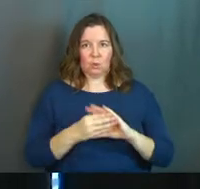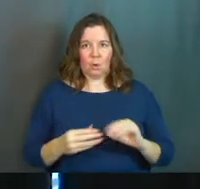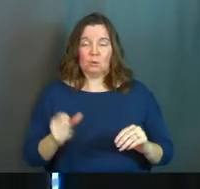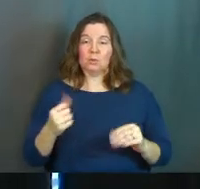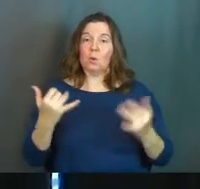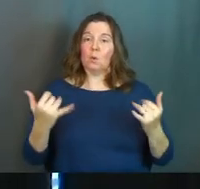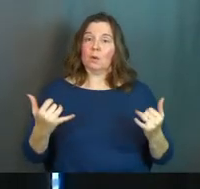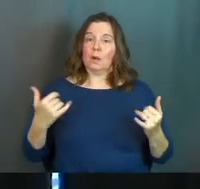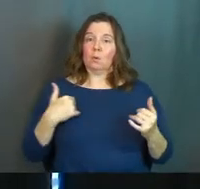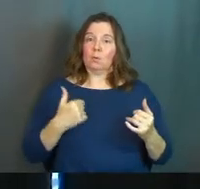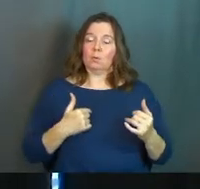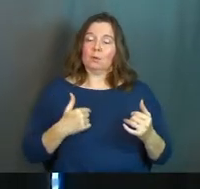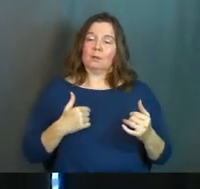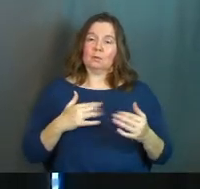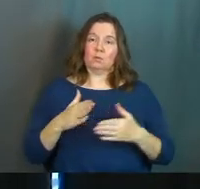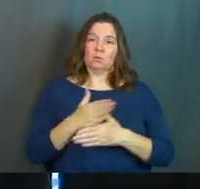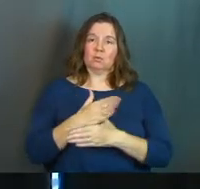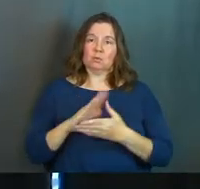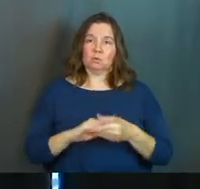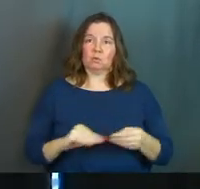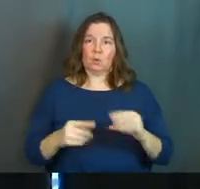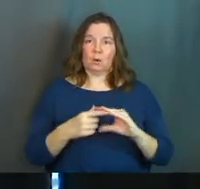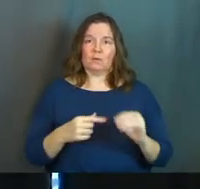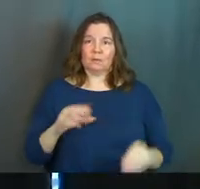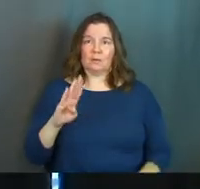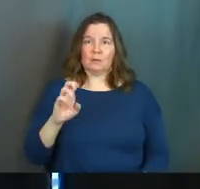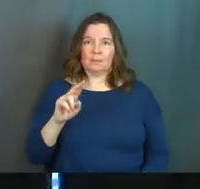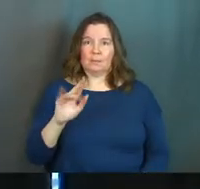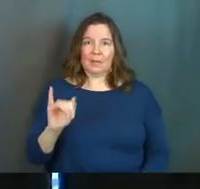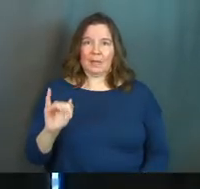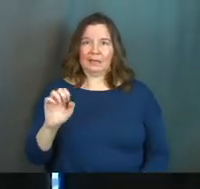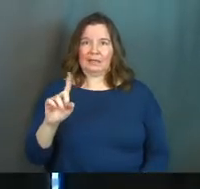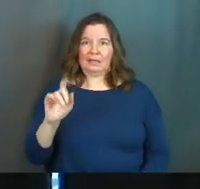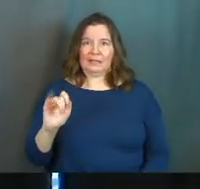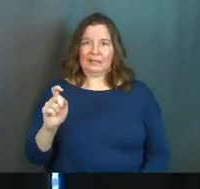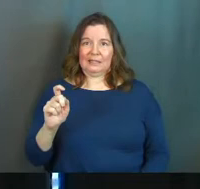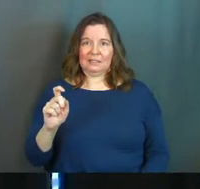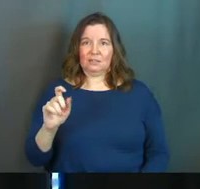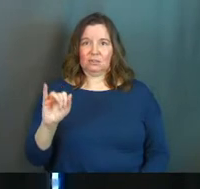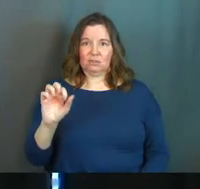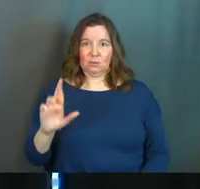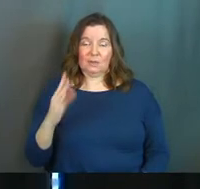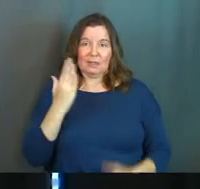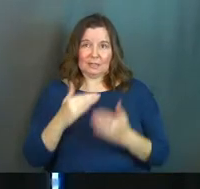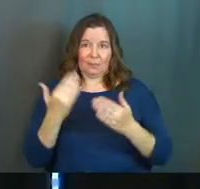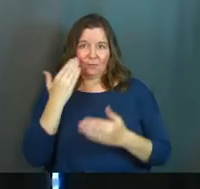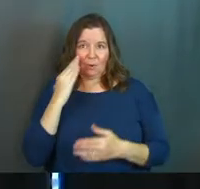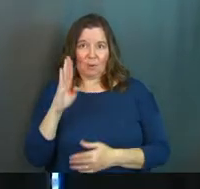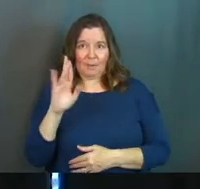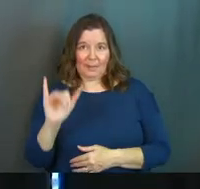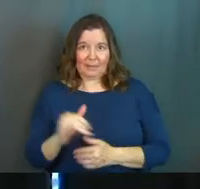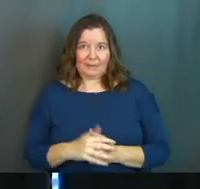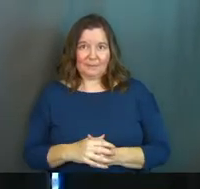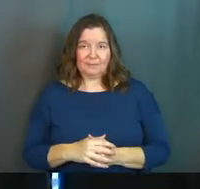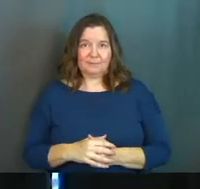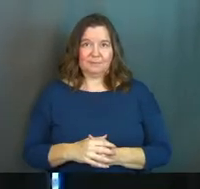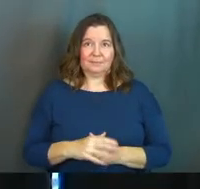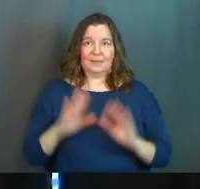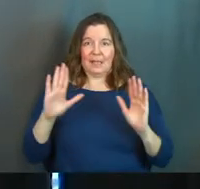So right now we're going to share a story from Benny Elix Jr. And some of you guys know Benny.